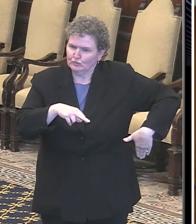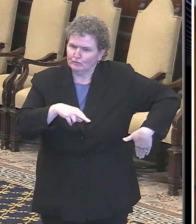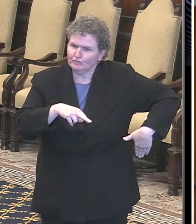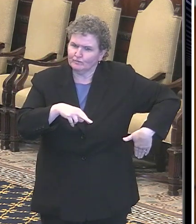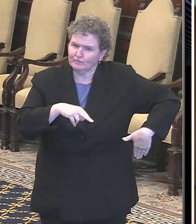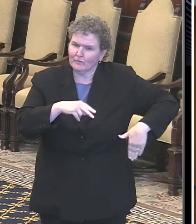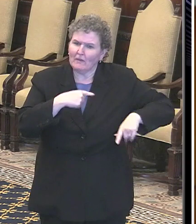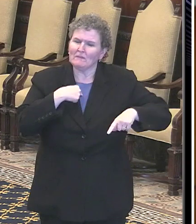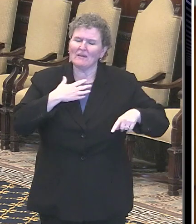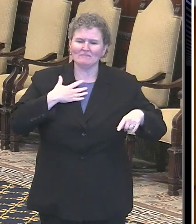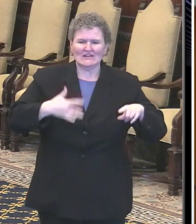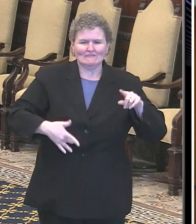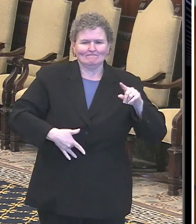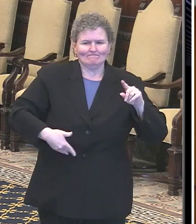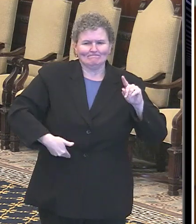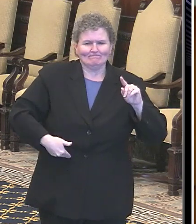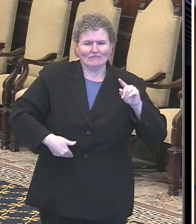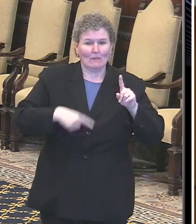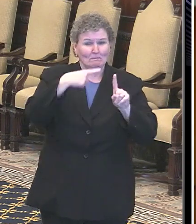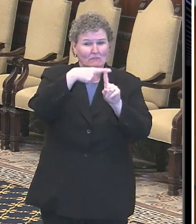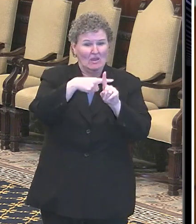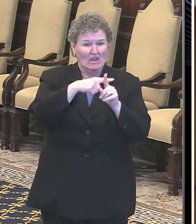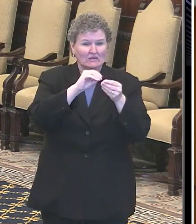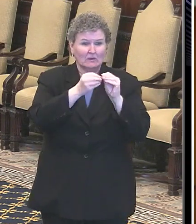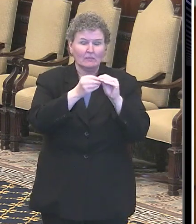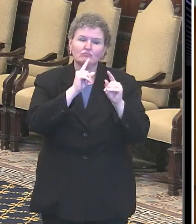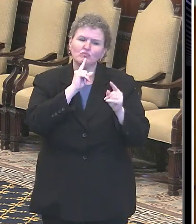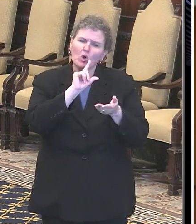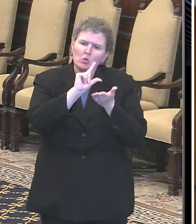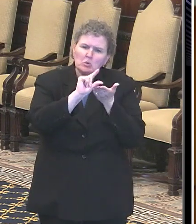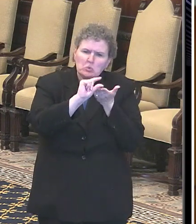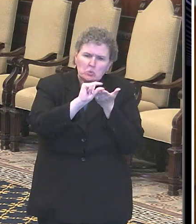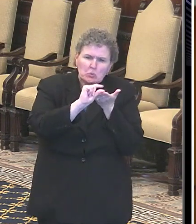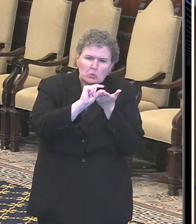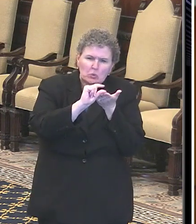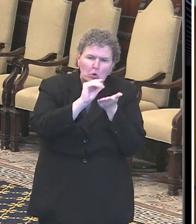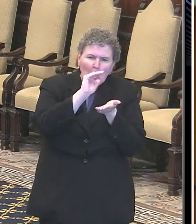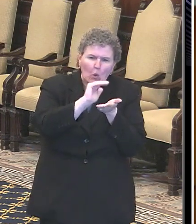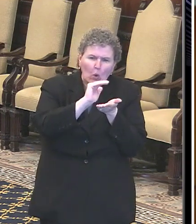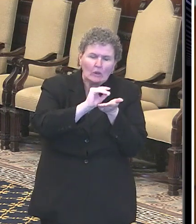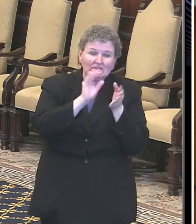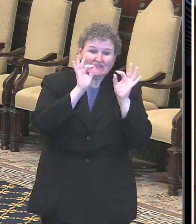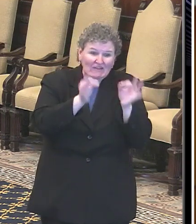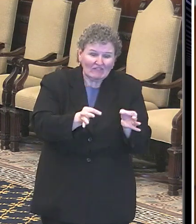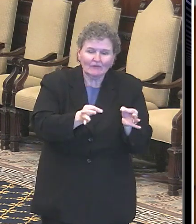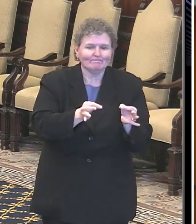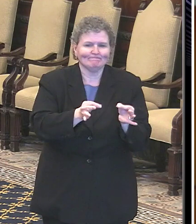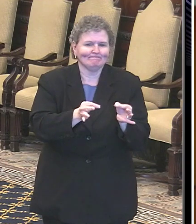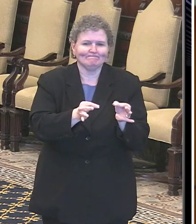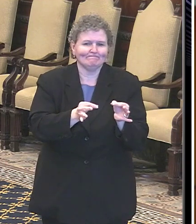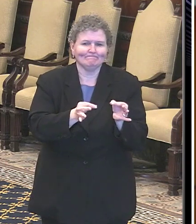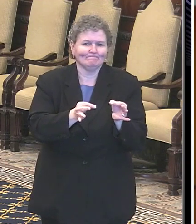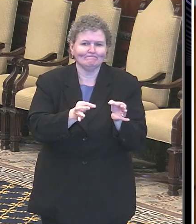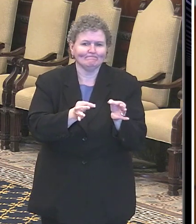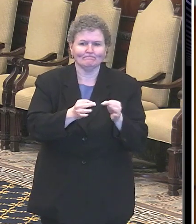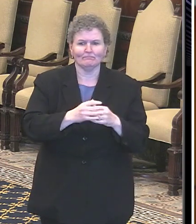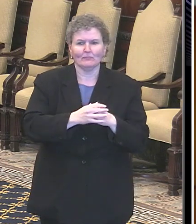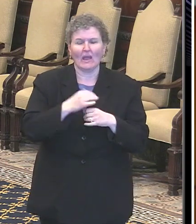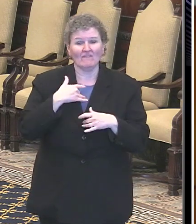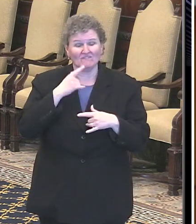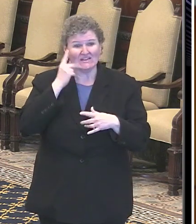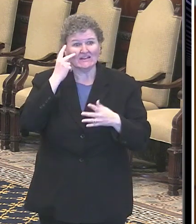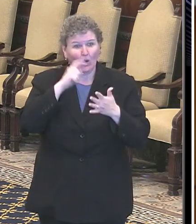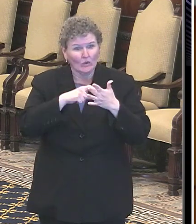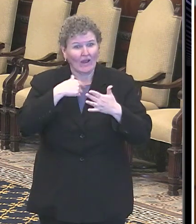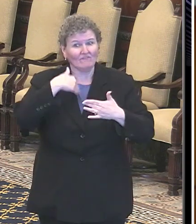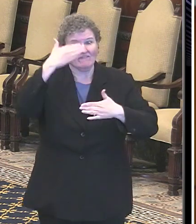You can never be sure. These are all new tests. We do know, though, that people can have this infection and have no symptoms. So it may be that